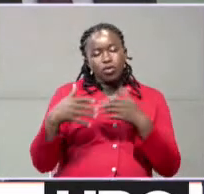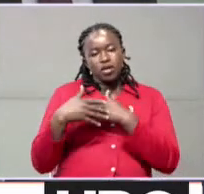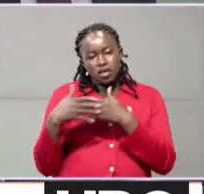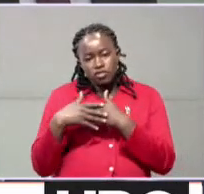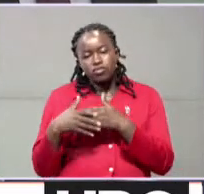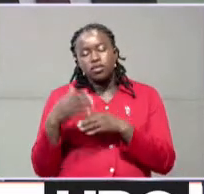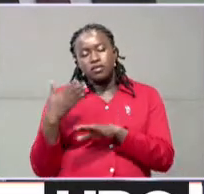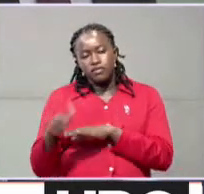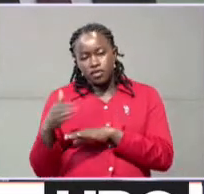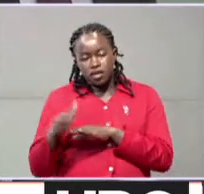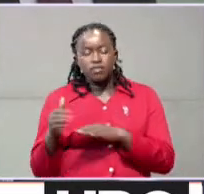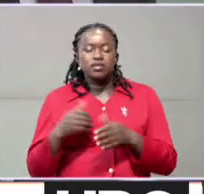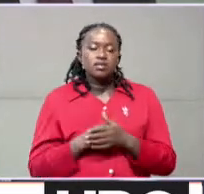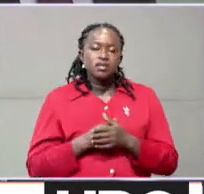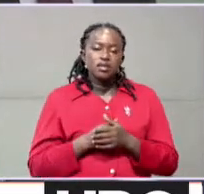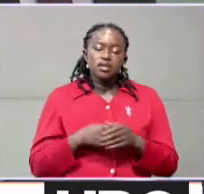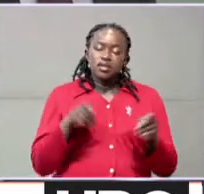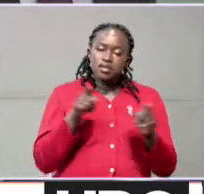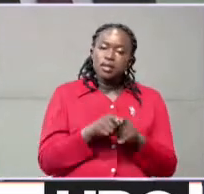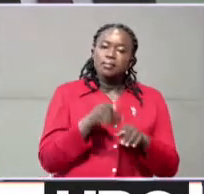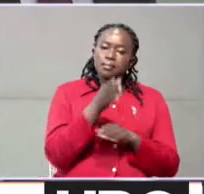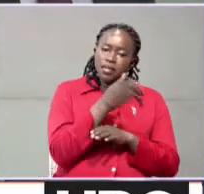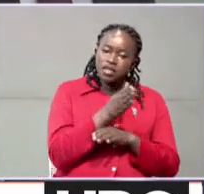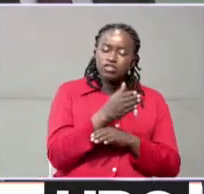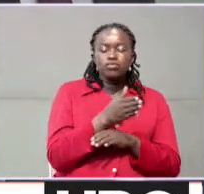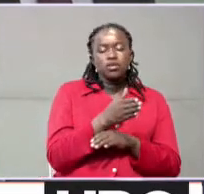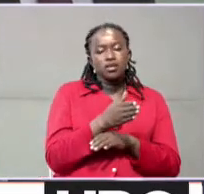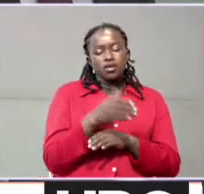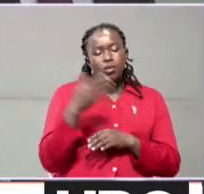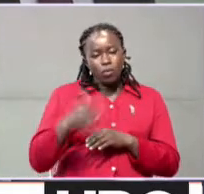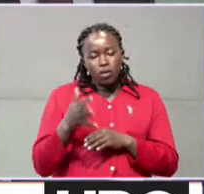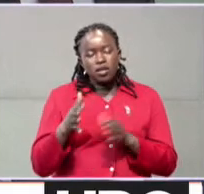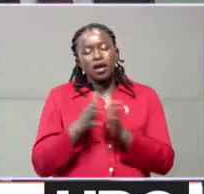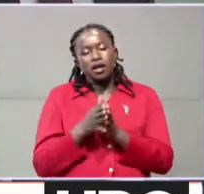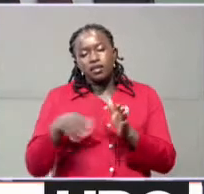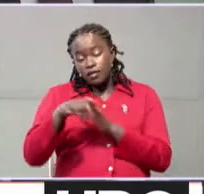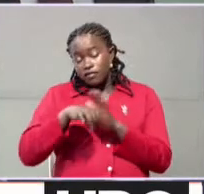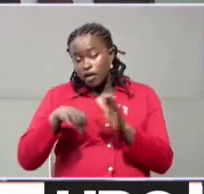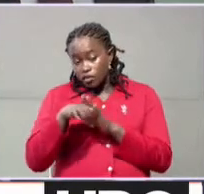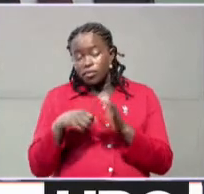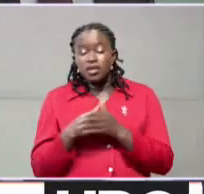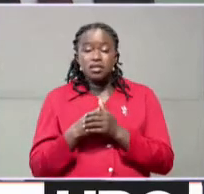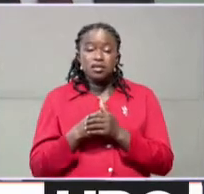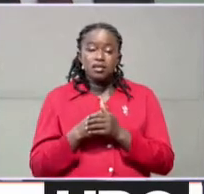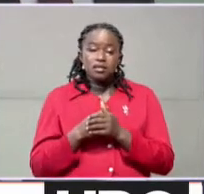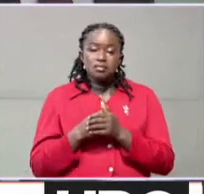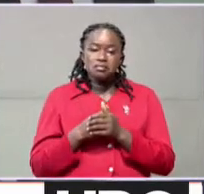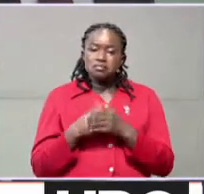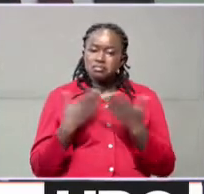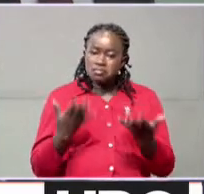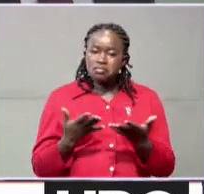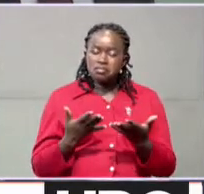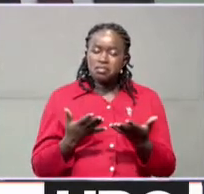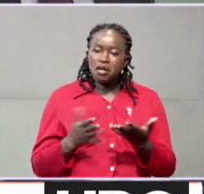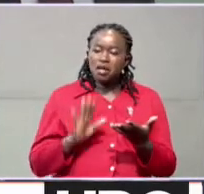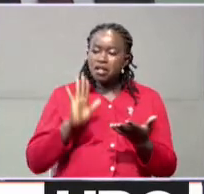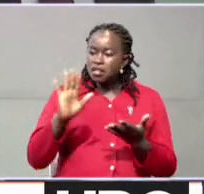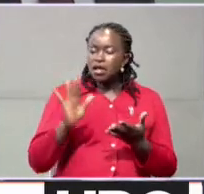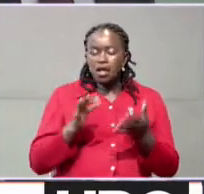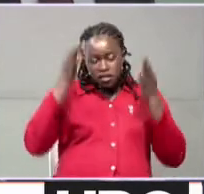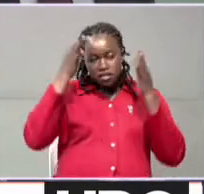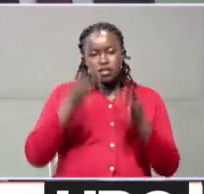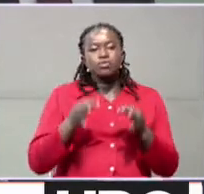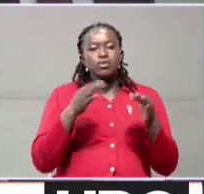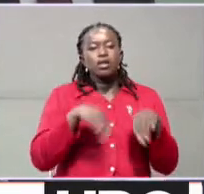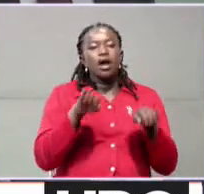fisheries and the ministry of water and the environment have not harmonized their positions on who on